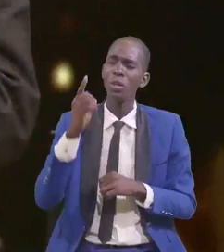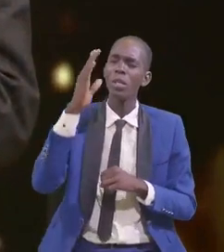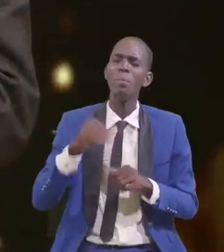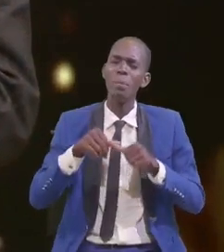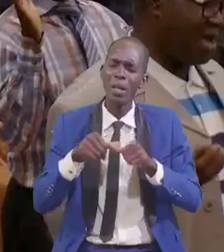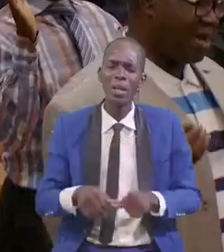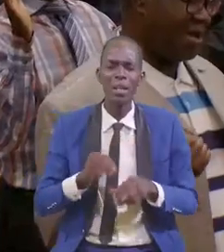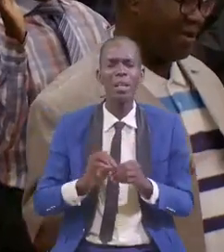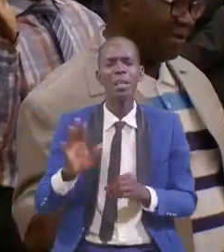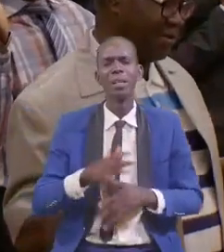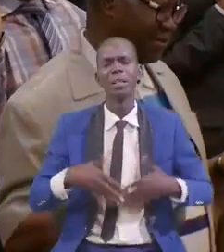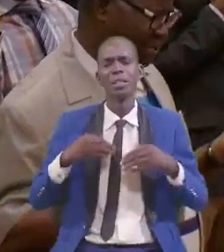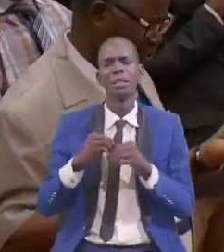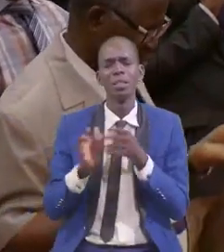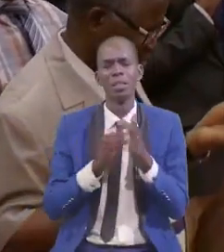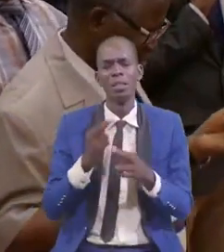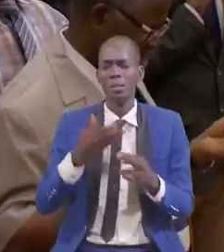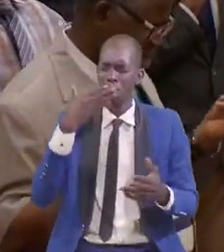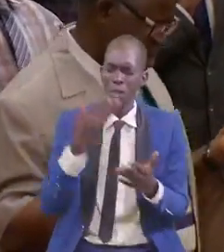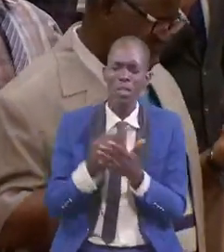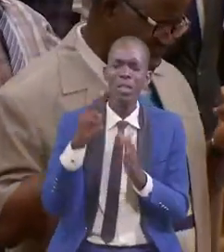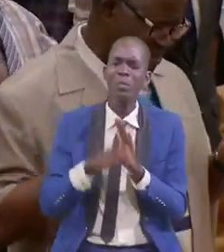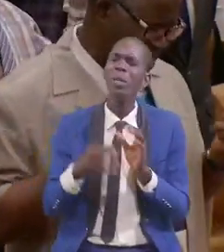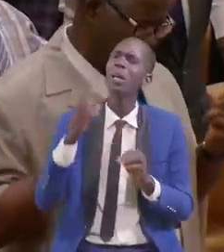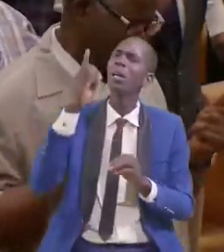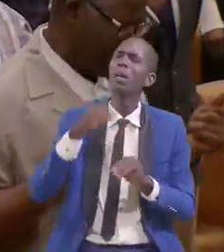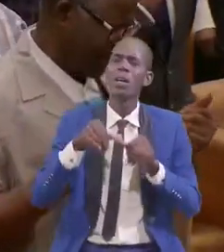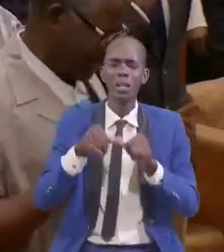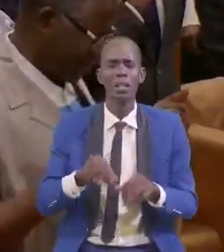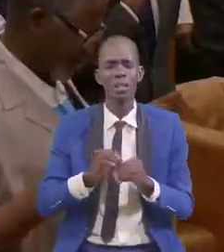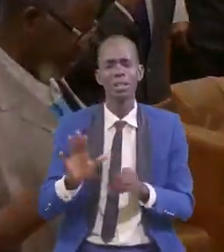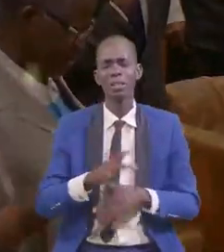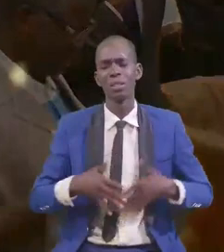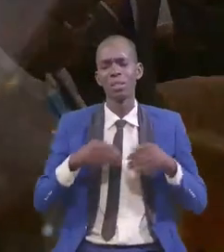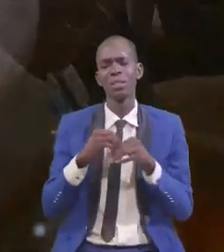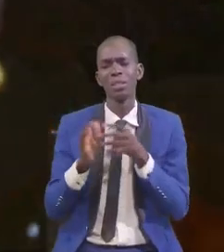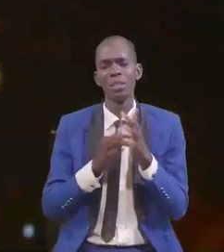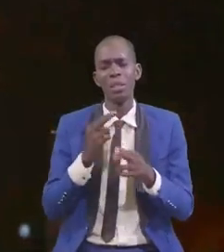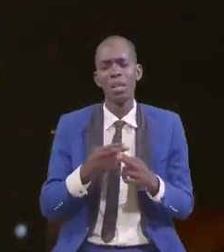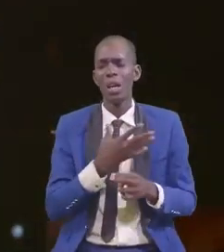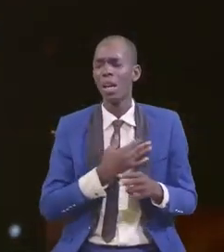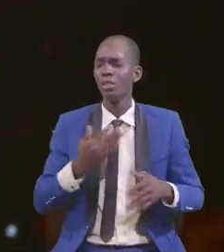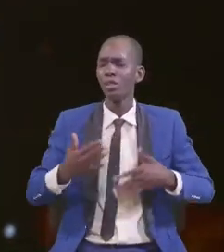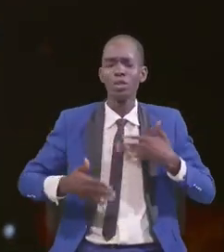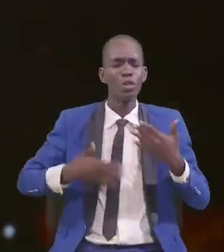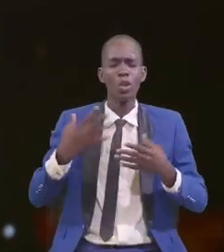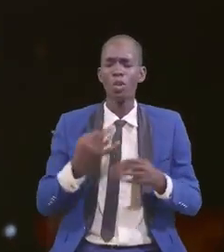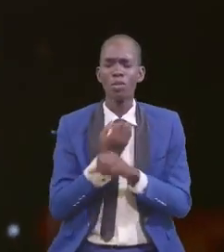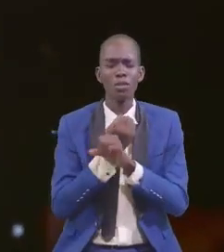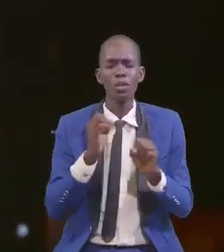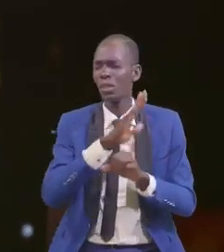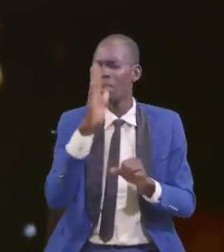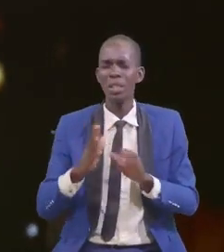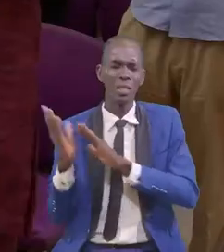your life. The goodness of God abide in your life. And the joy of salvation never leave you